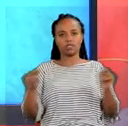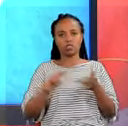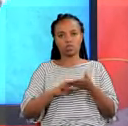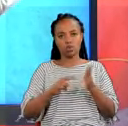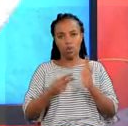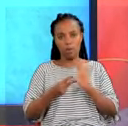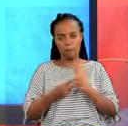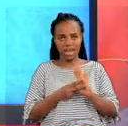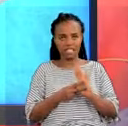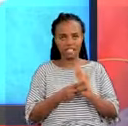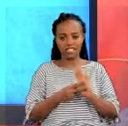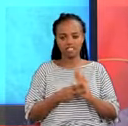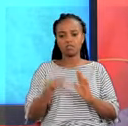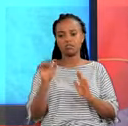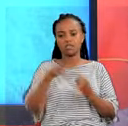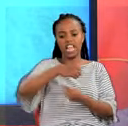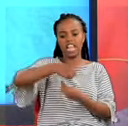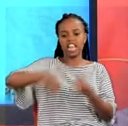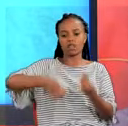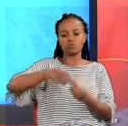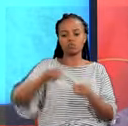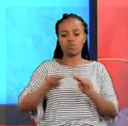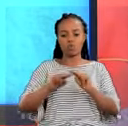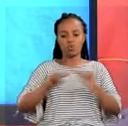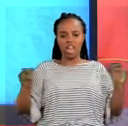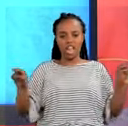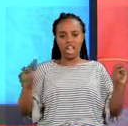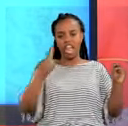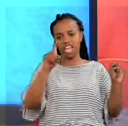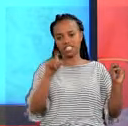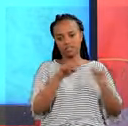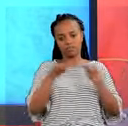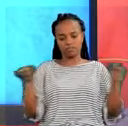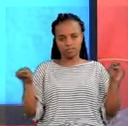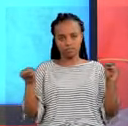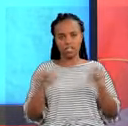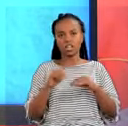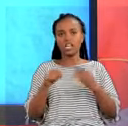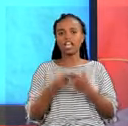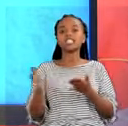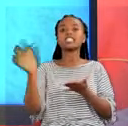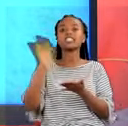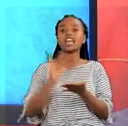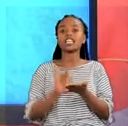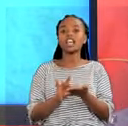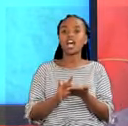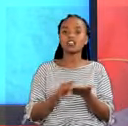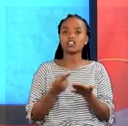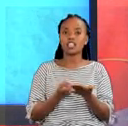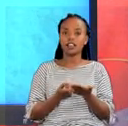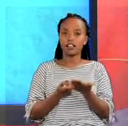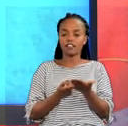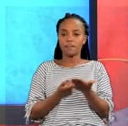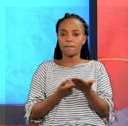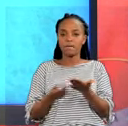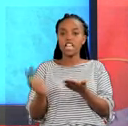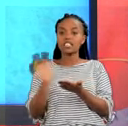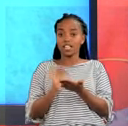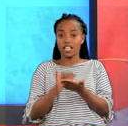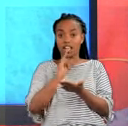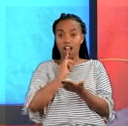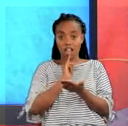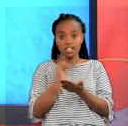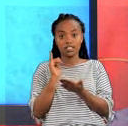axis, it's a major axis, it is horizontal, it's parallel to x-axis. And its center, here it is, center